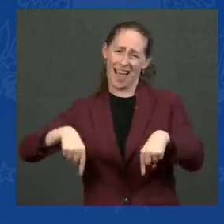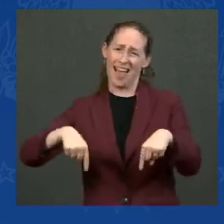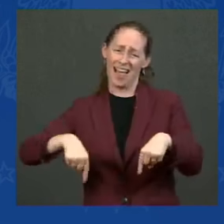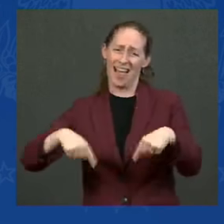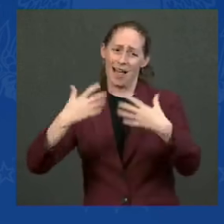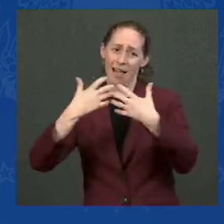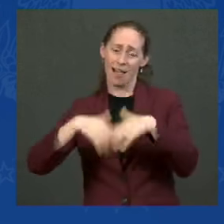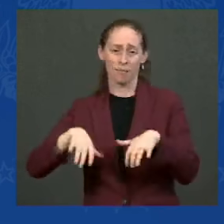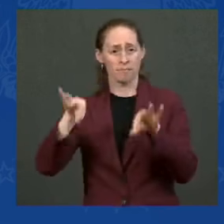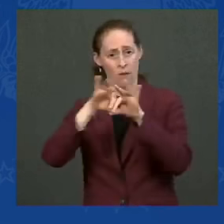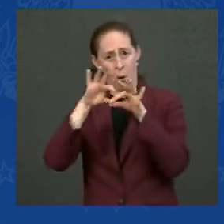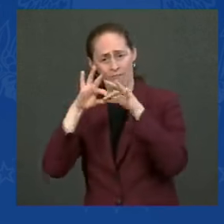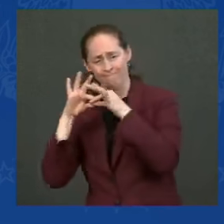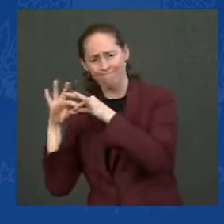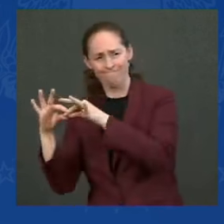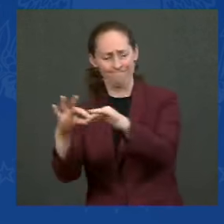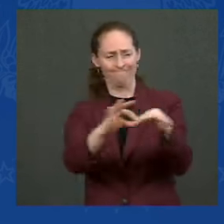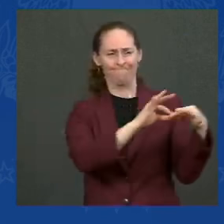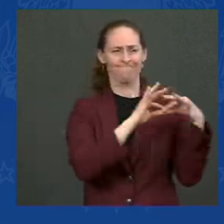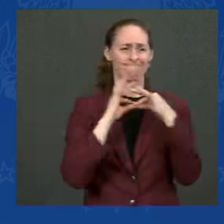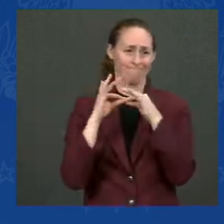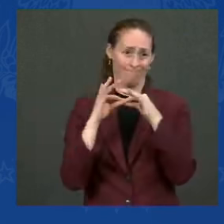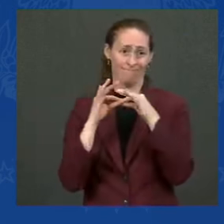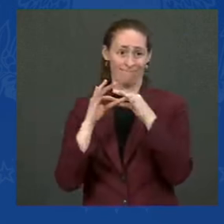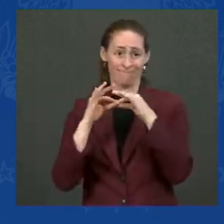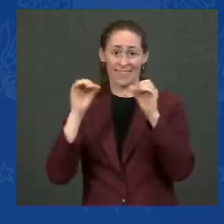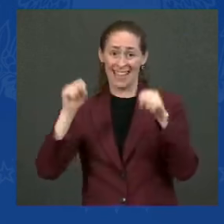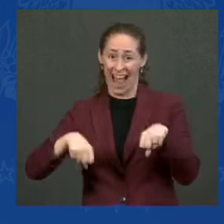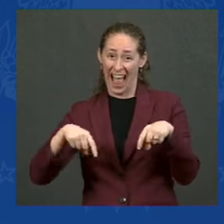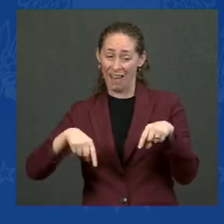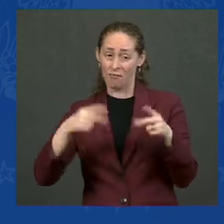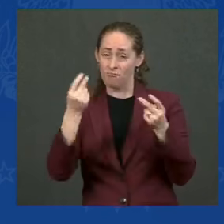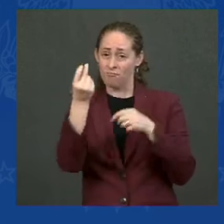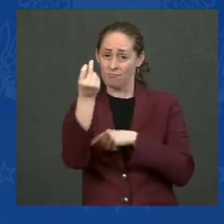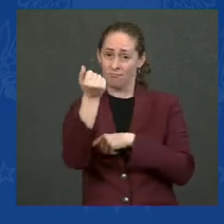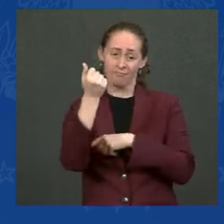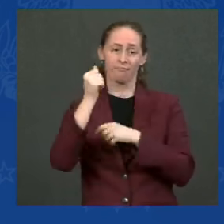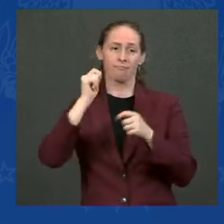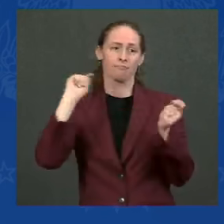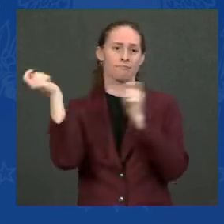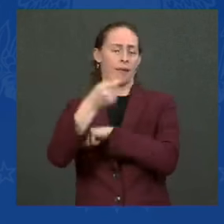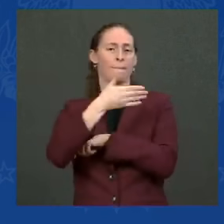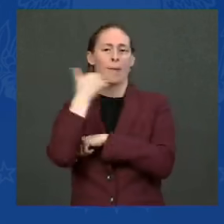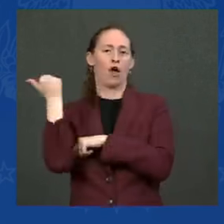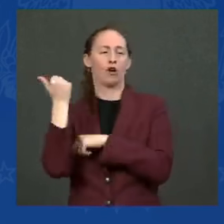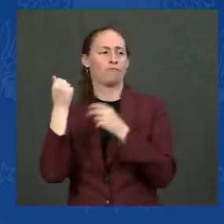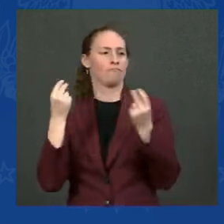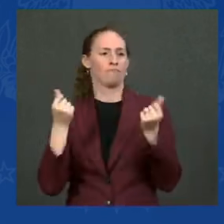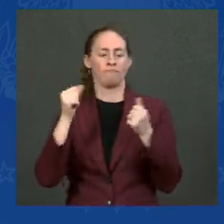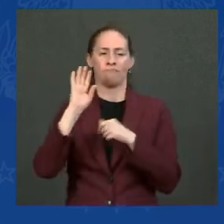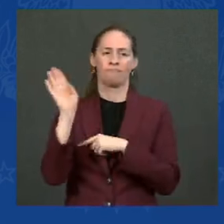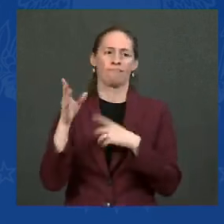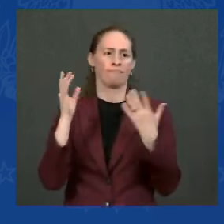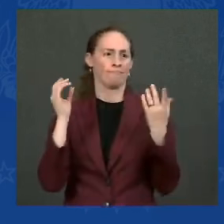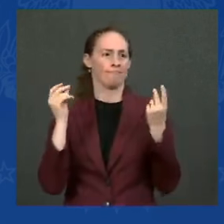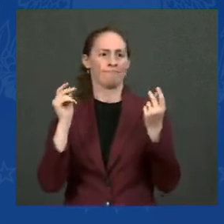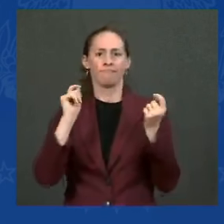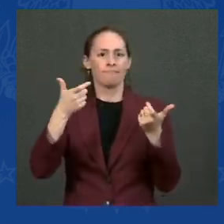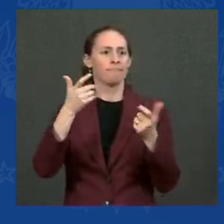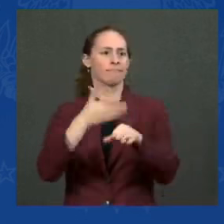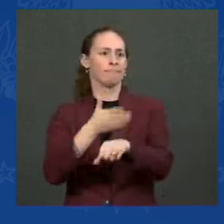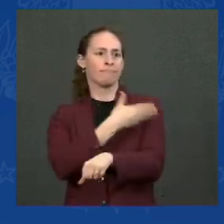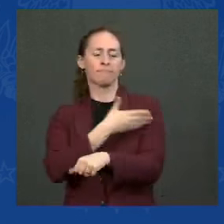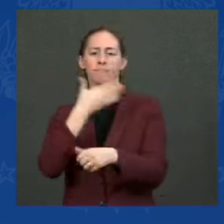together. And we can literally change the circumstances, the health, the